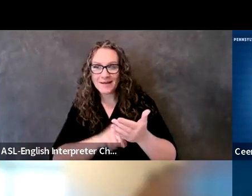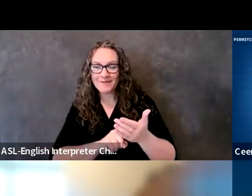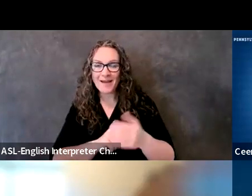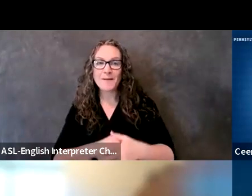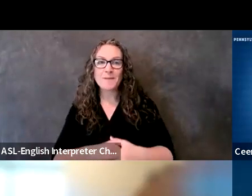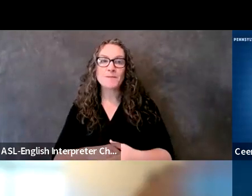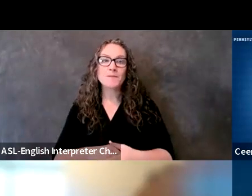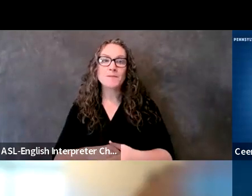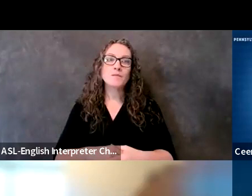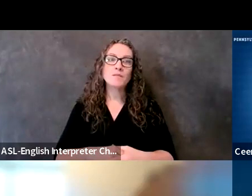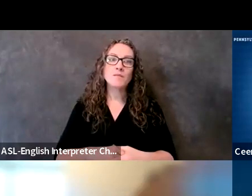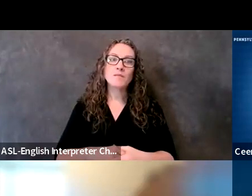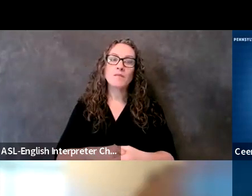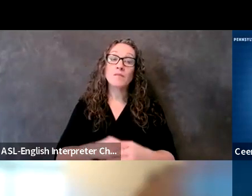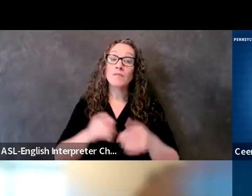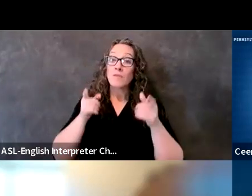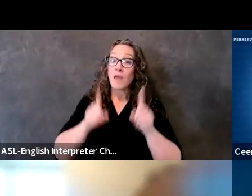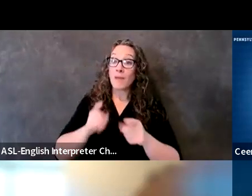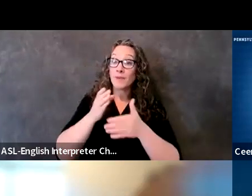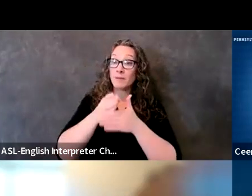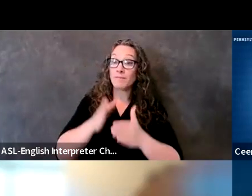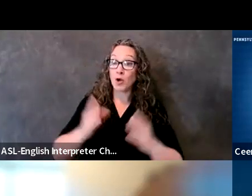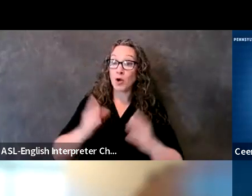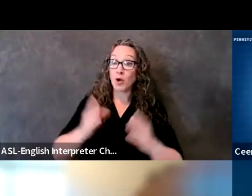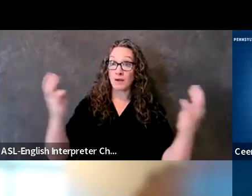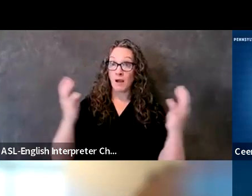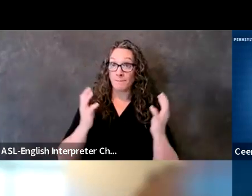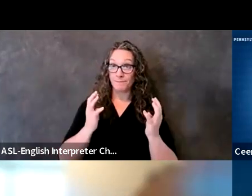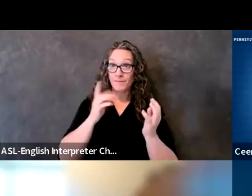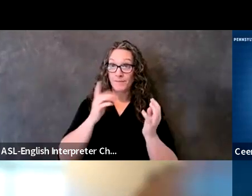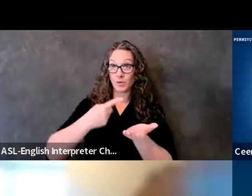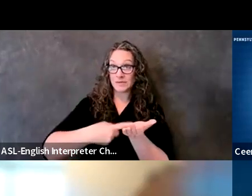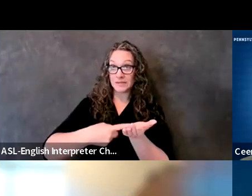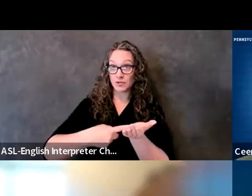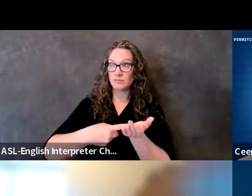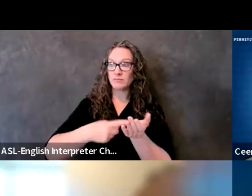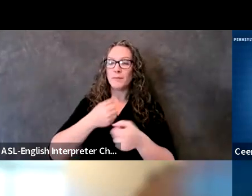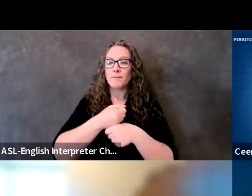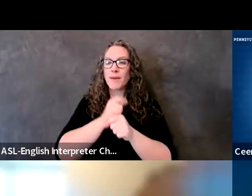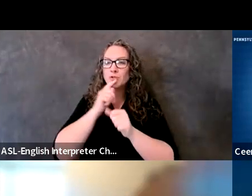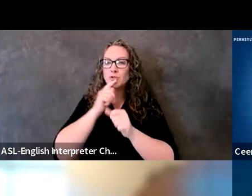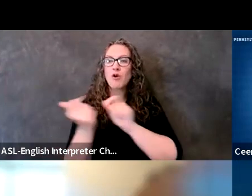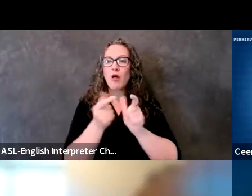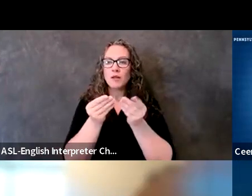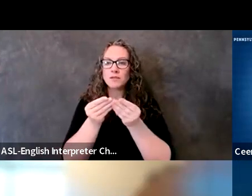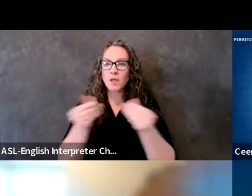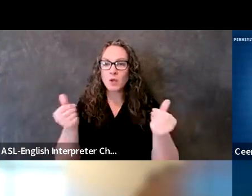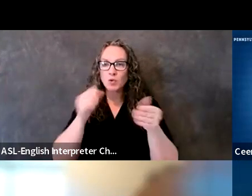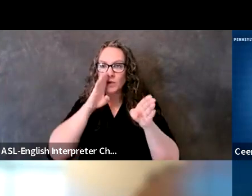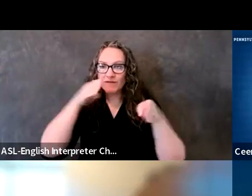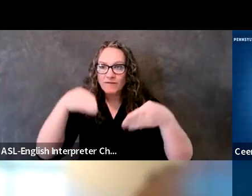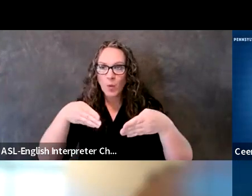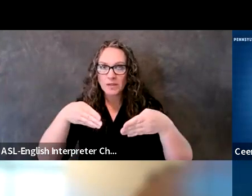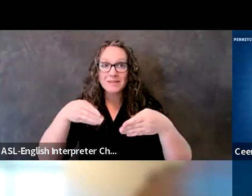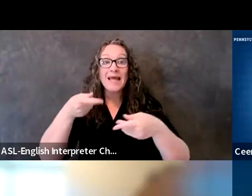then when the partners come to the table, ensuring that they have a solution-focused mindset and versus just